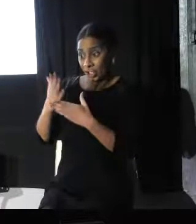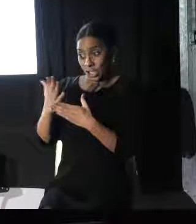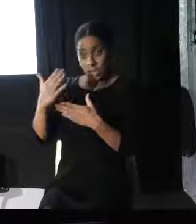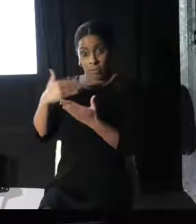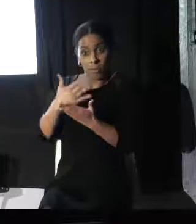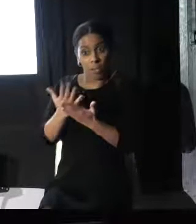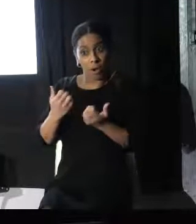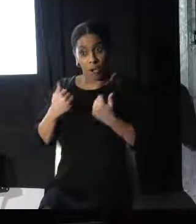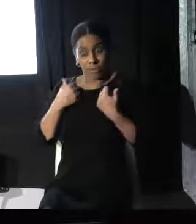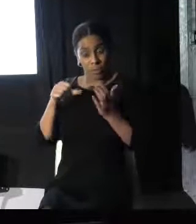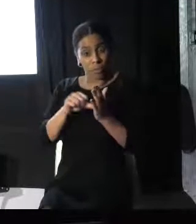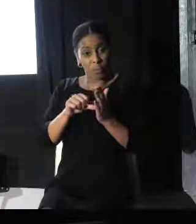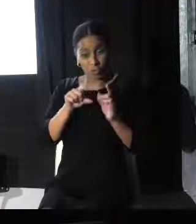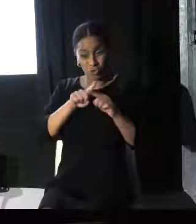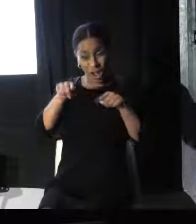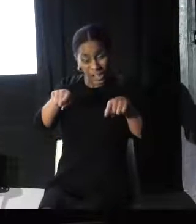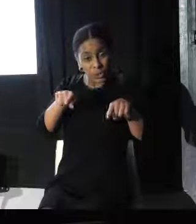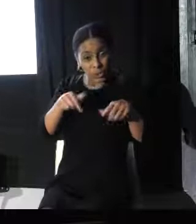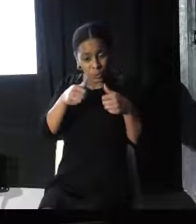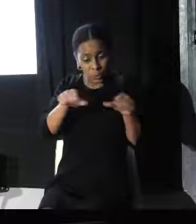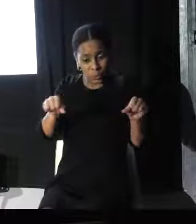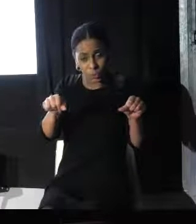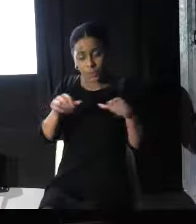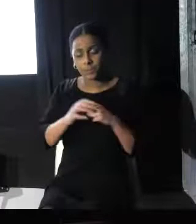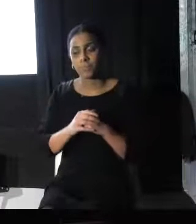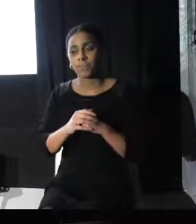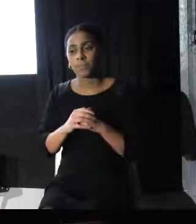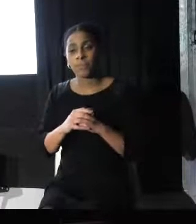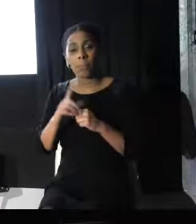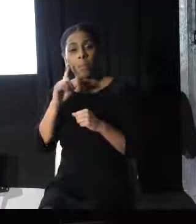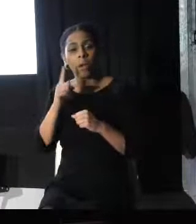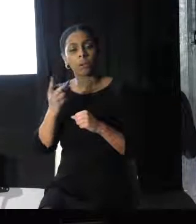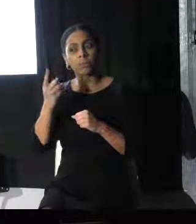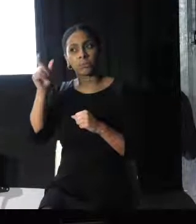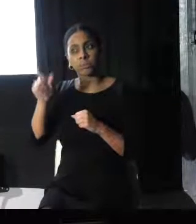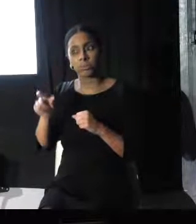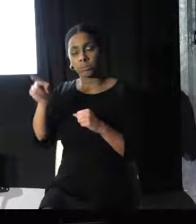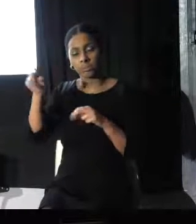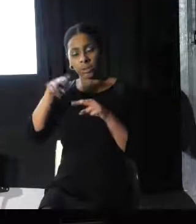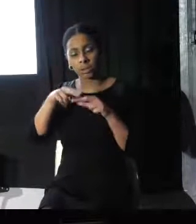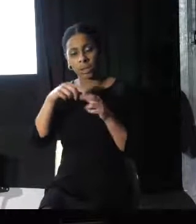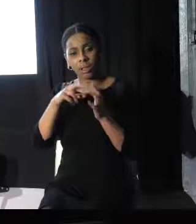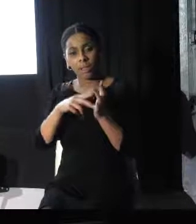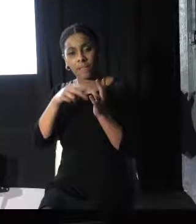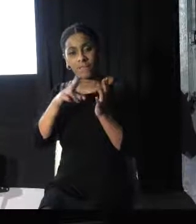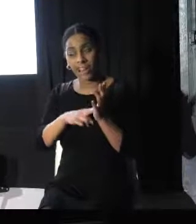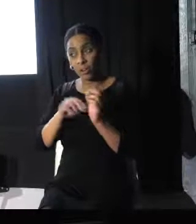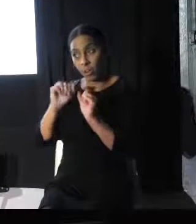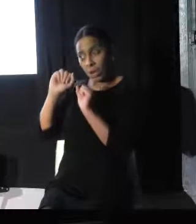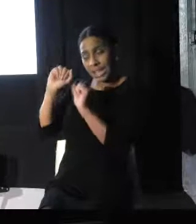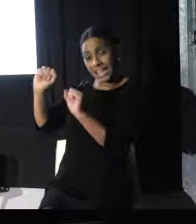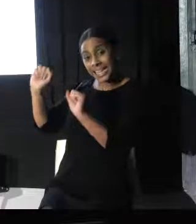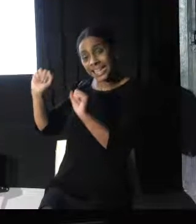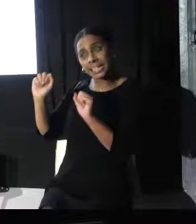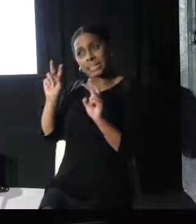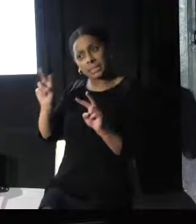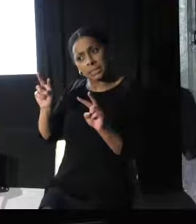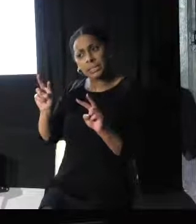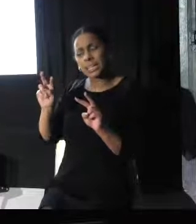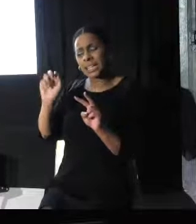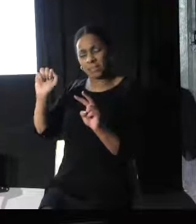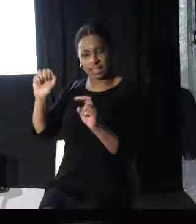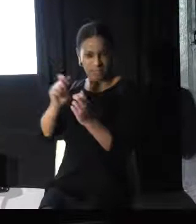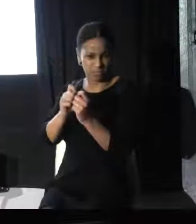solve. But we might also reach back even further to Fanon, and hear actually his observation in his